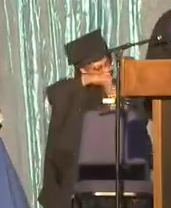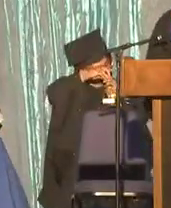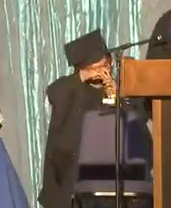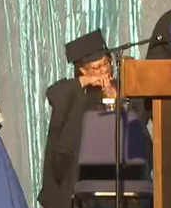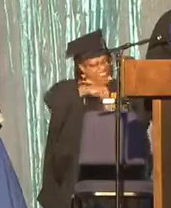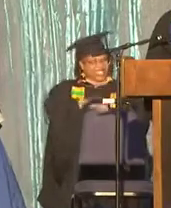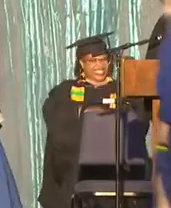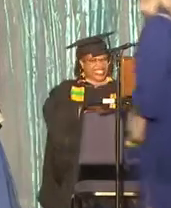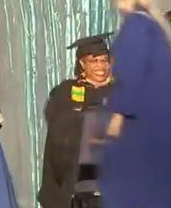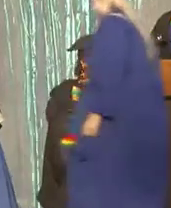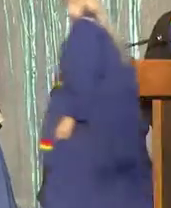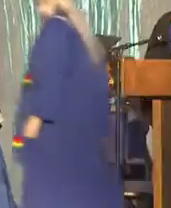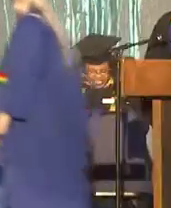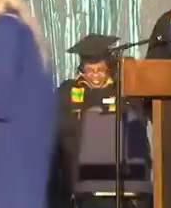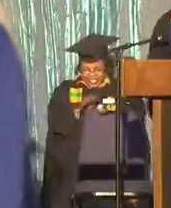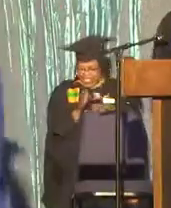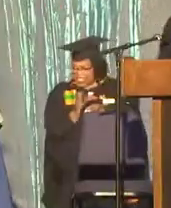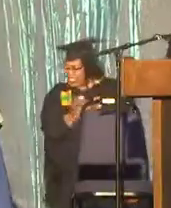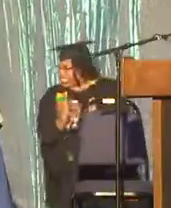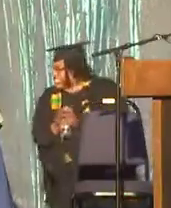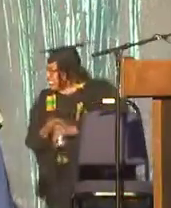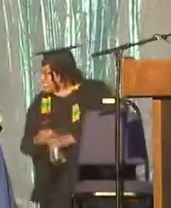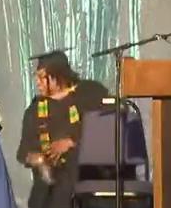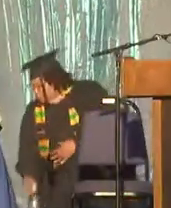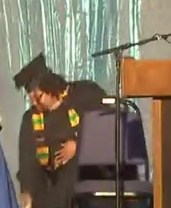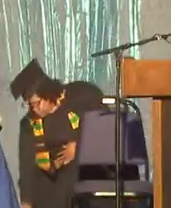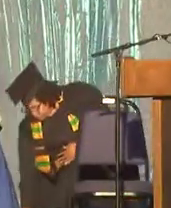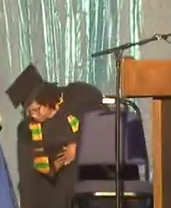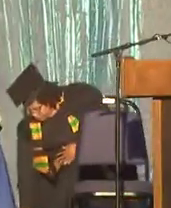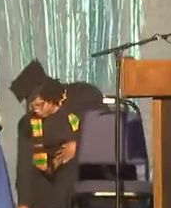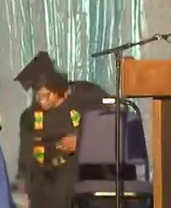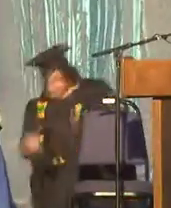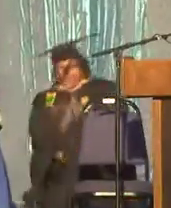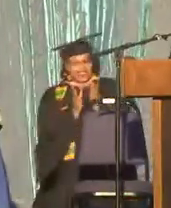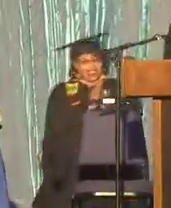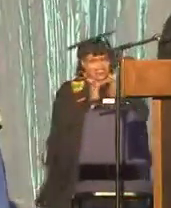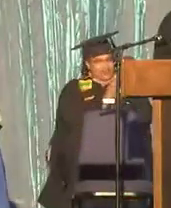Isabella Yates, with high honors.